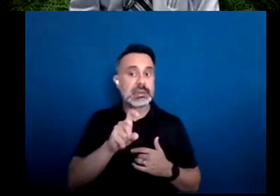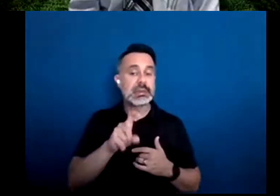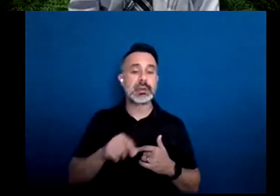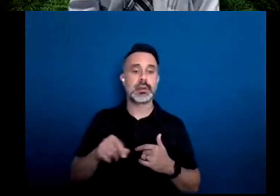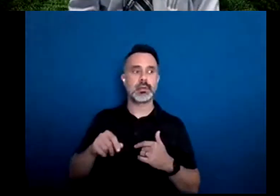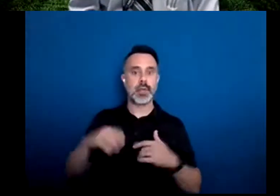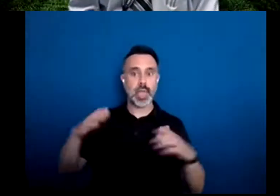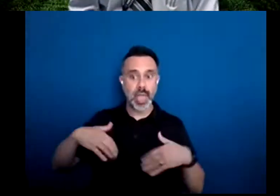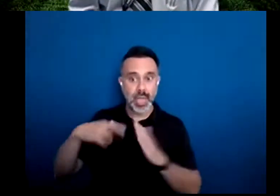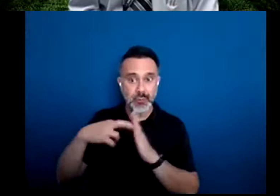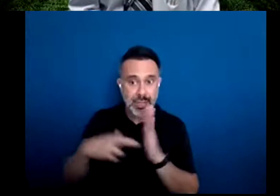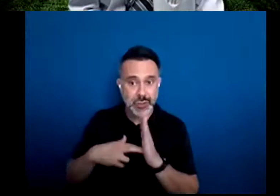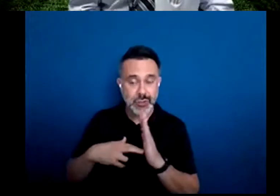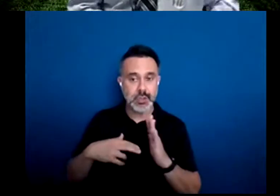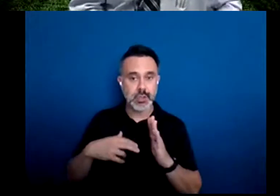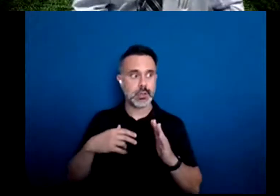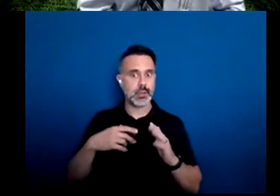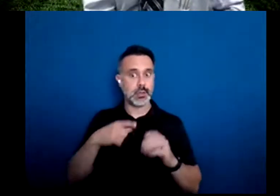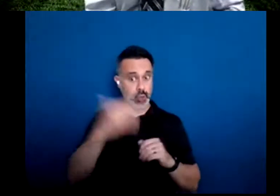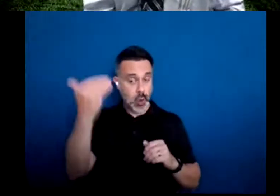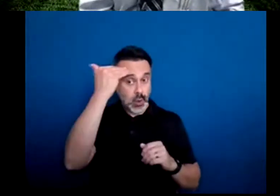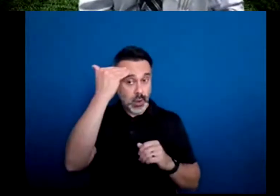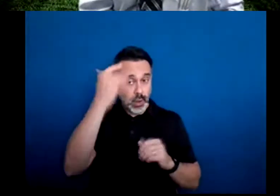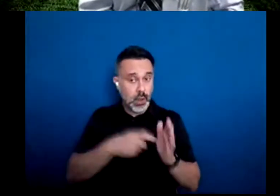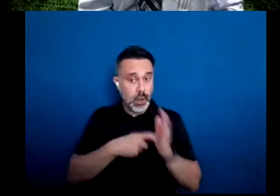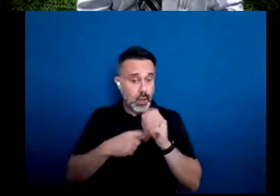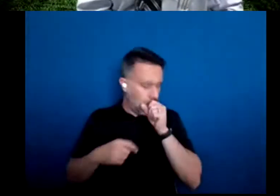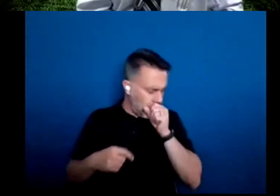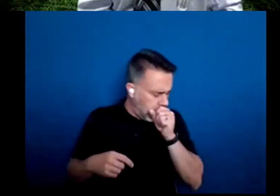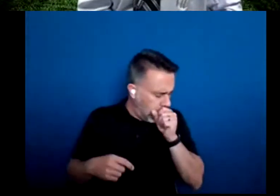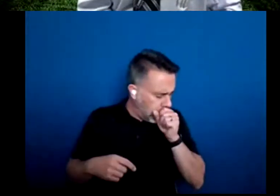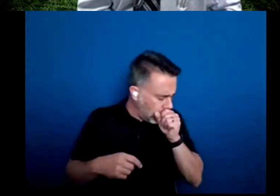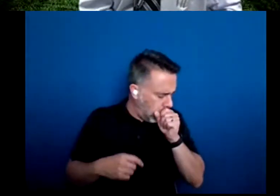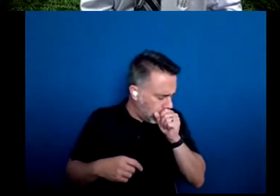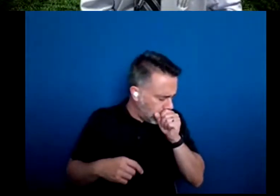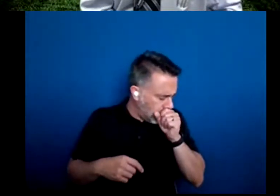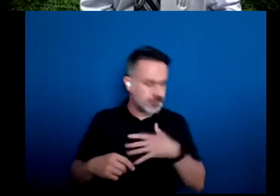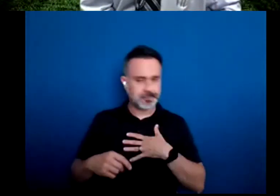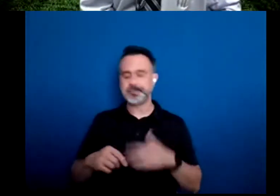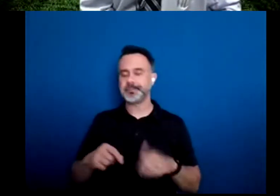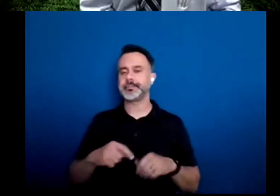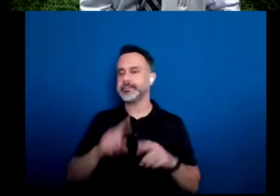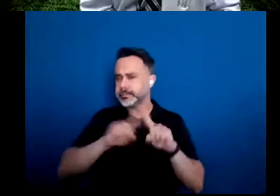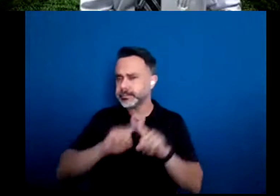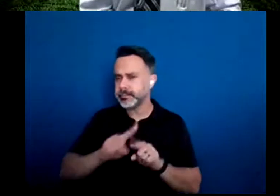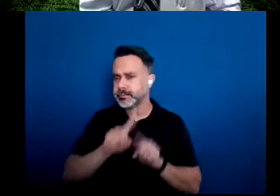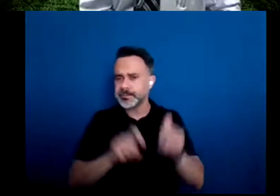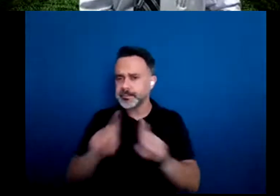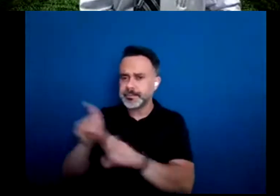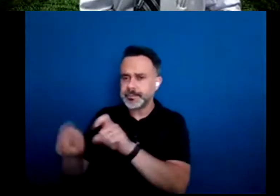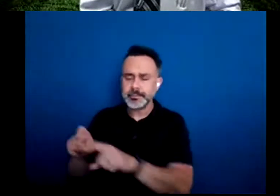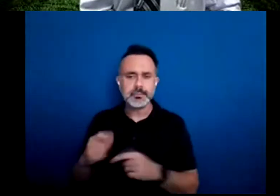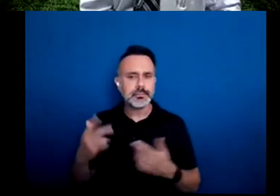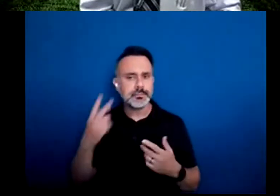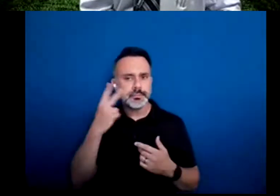second dose, or not even knowing that they had to get a second dose? So all of those are factors that could contribute to some